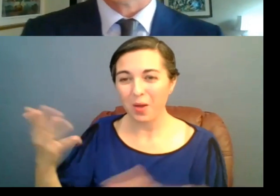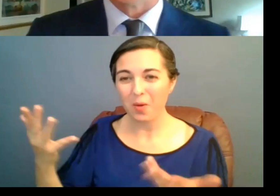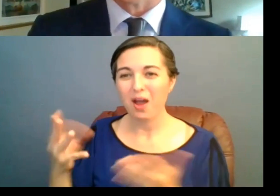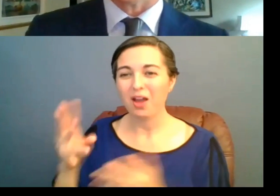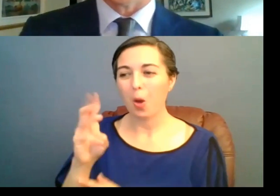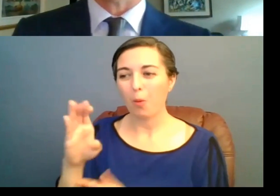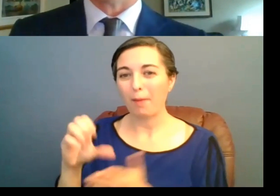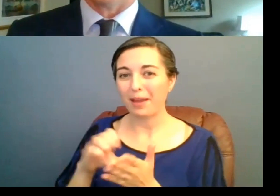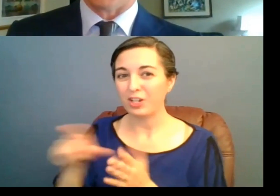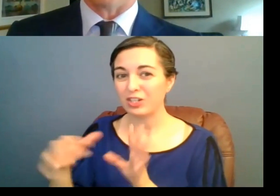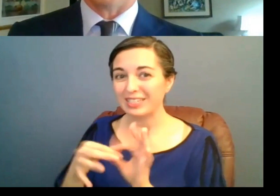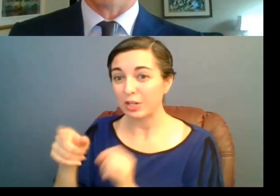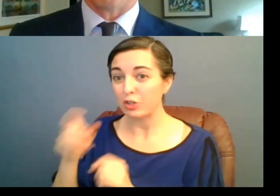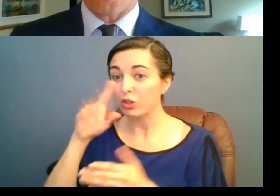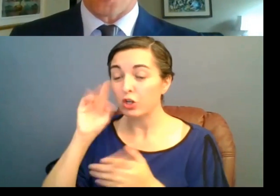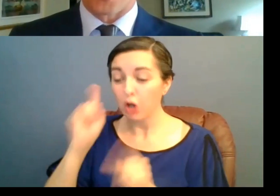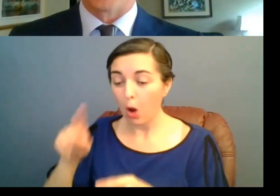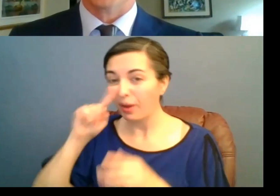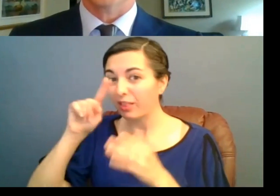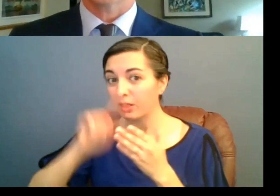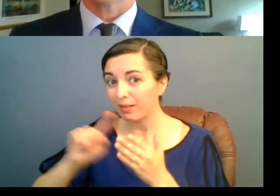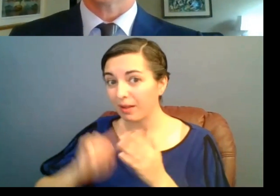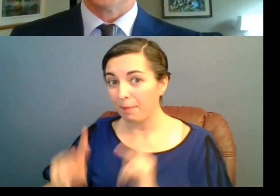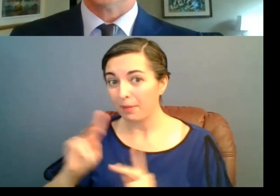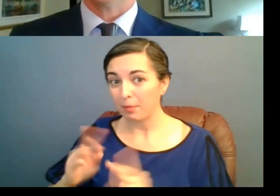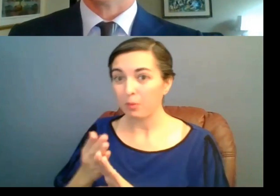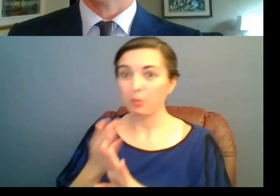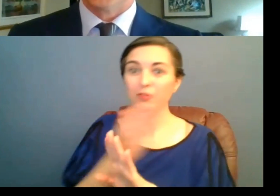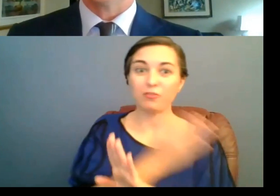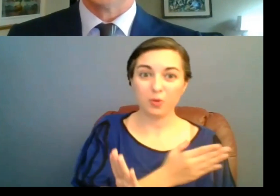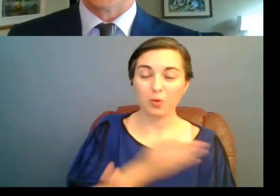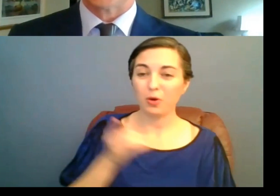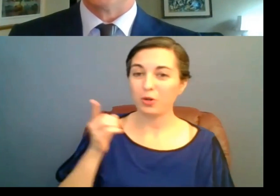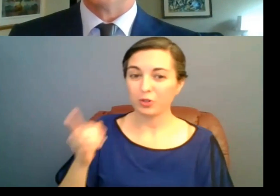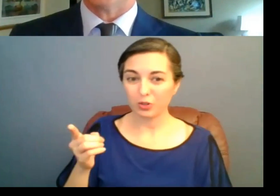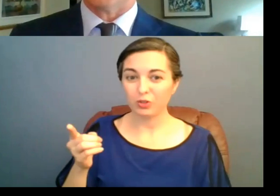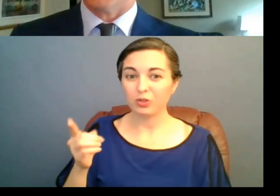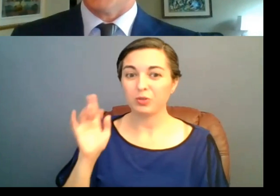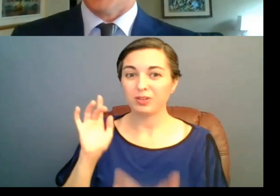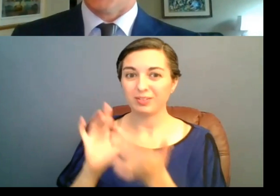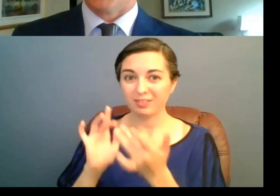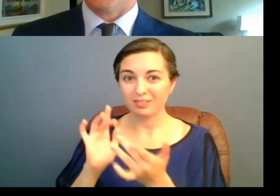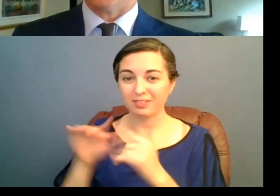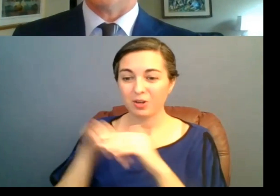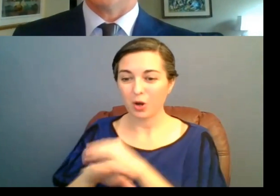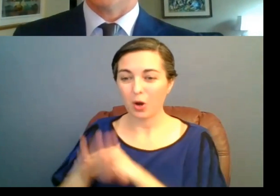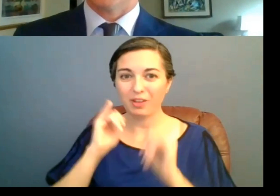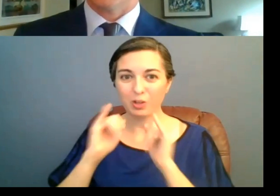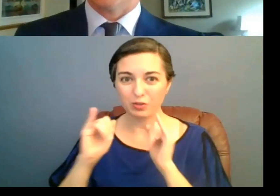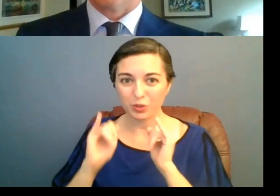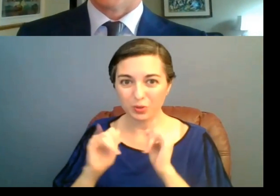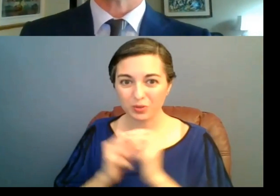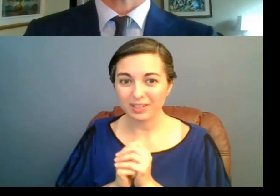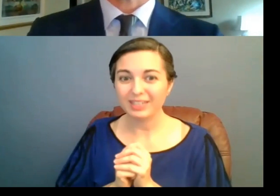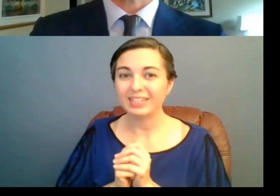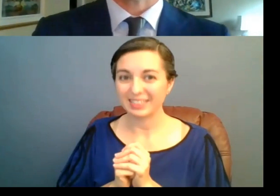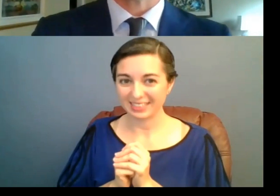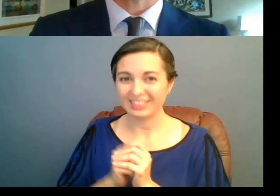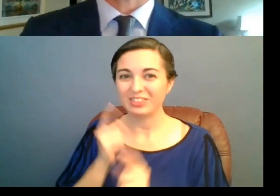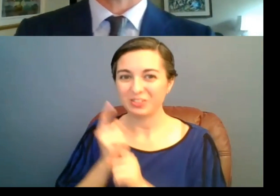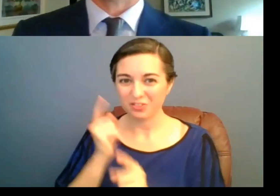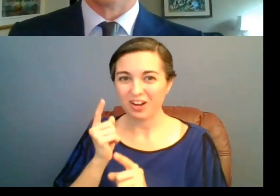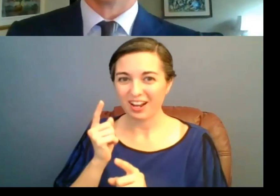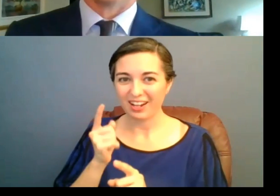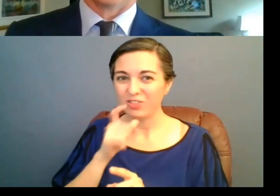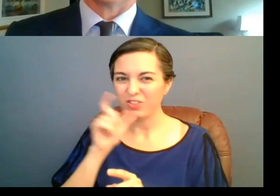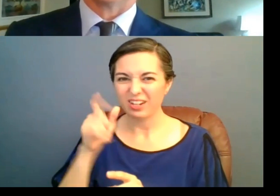that you should go and look people up before you go to that interview? There we go. Right? You don't even have